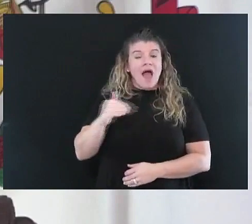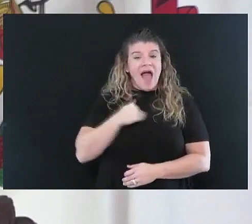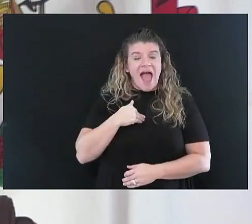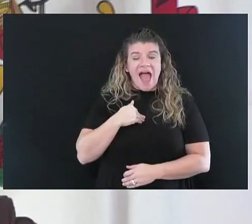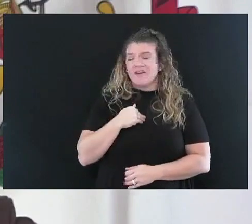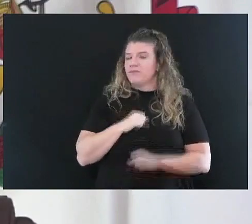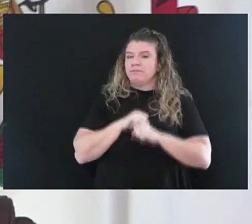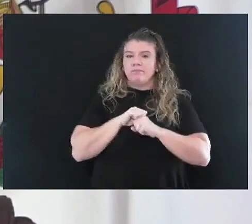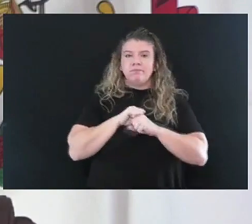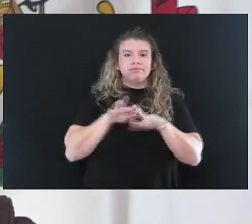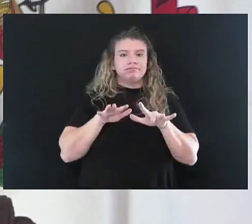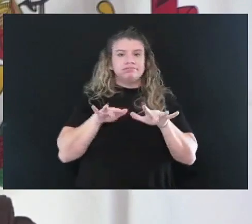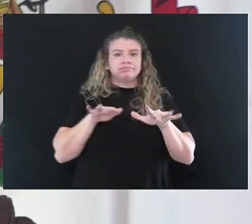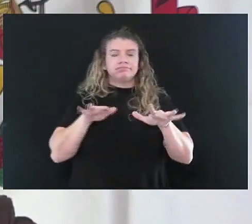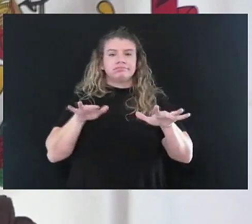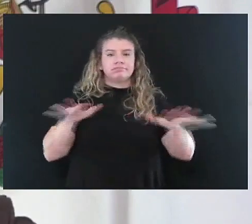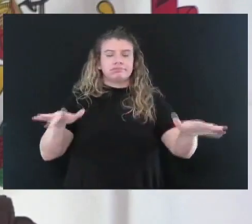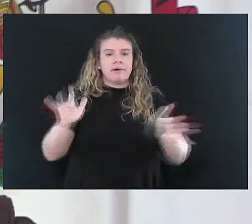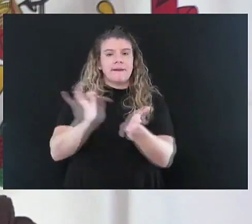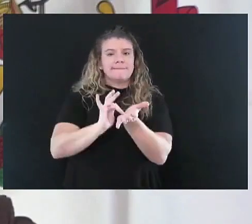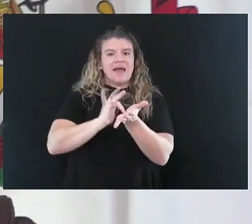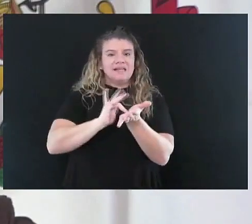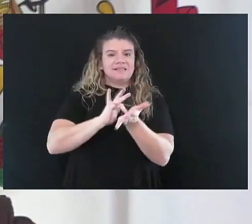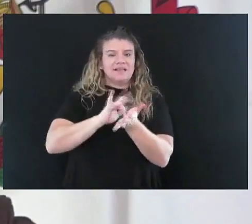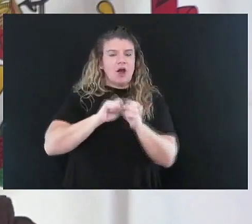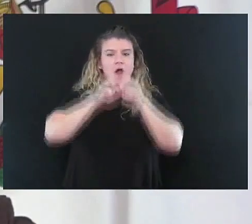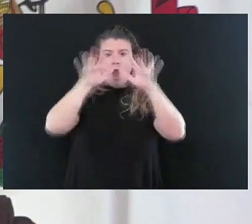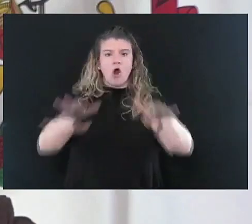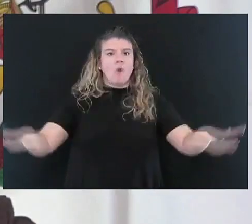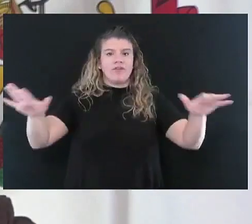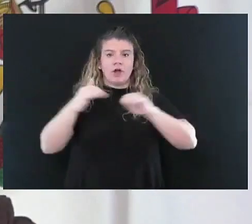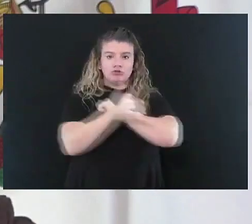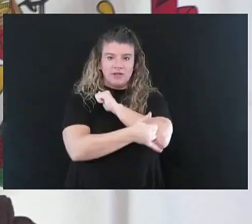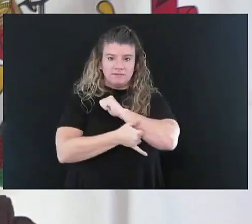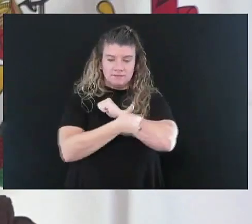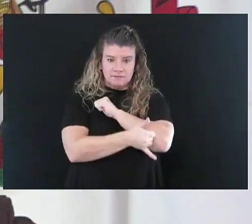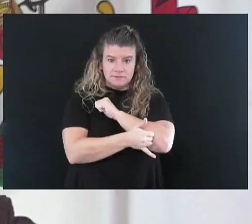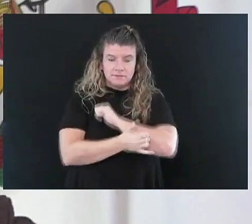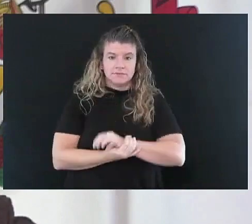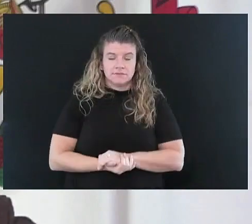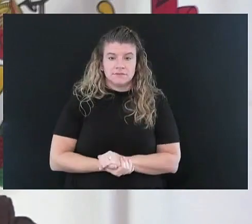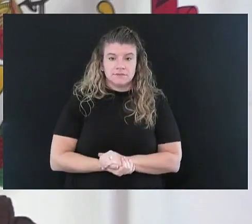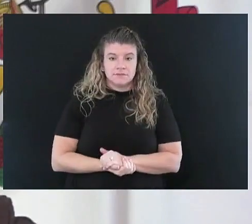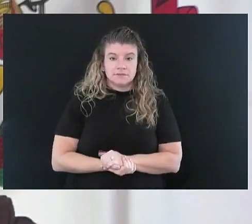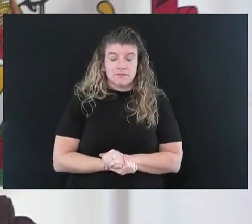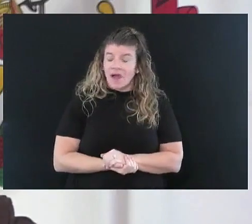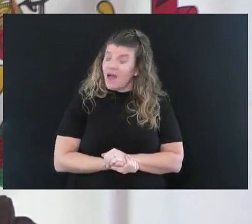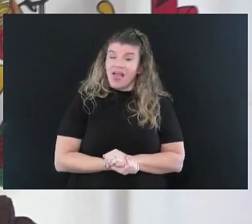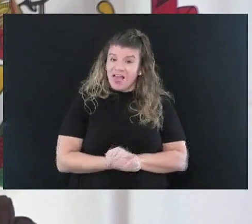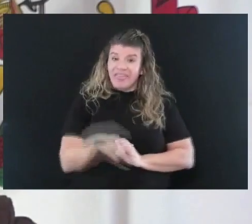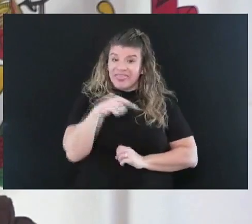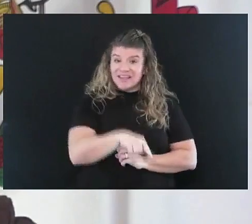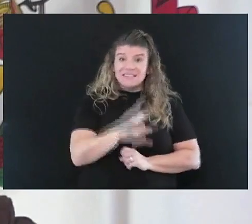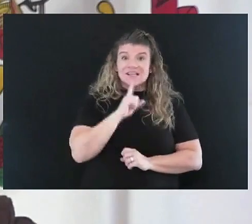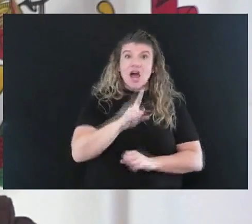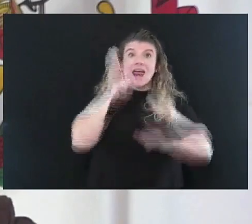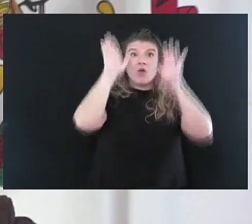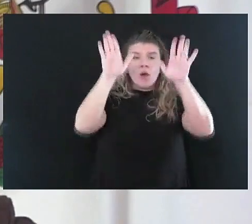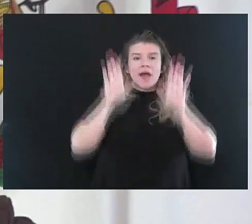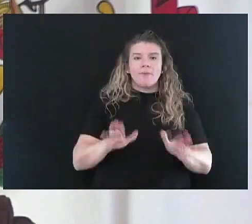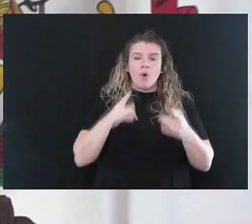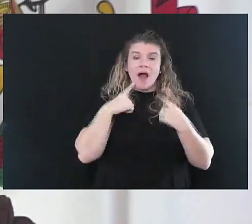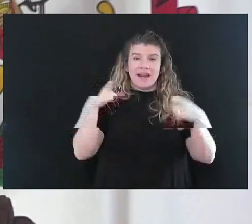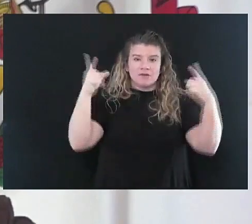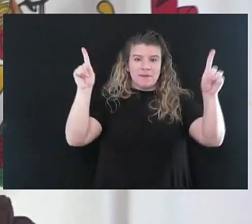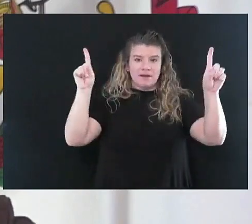mass vaccine going all over our country. This is an incredible announcement, and